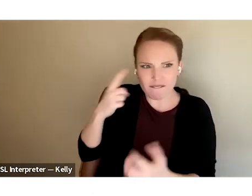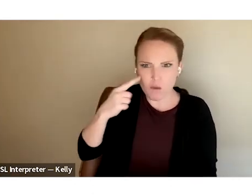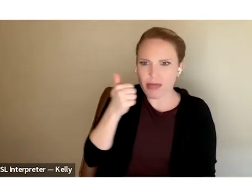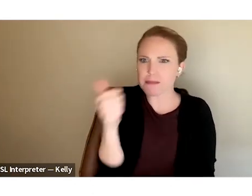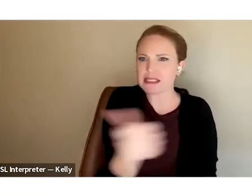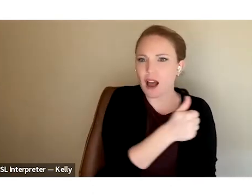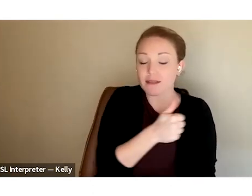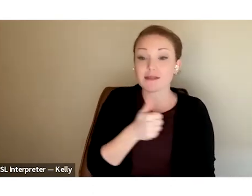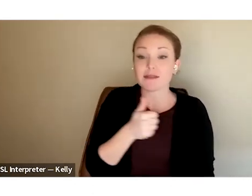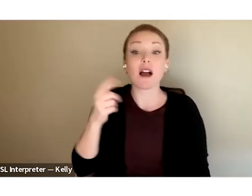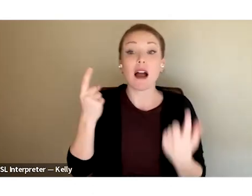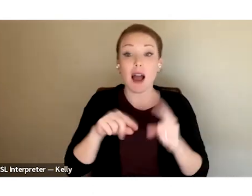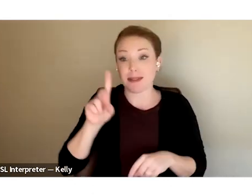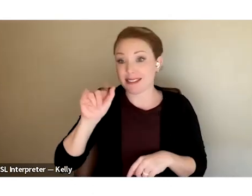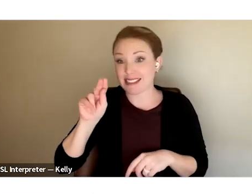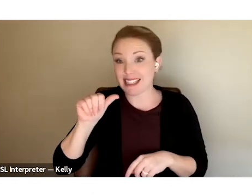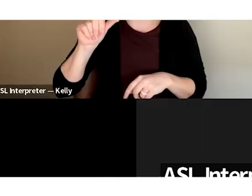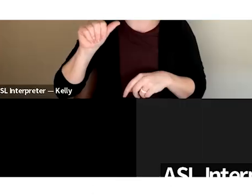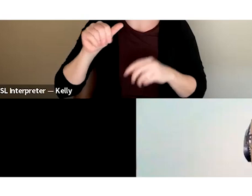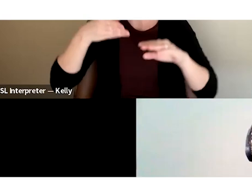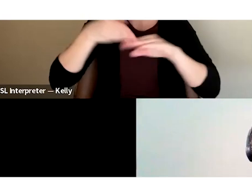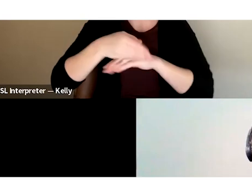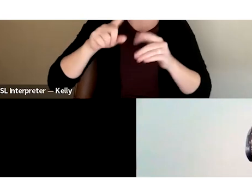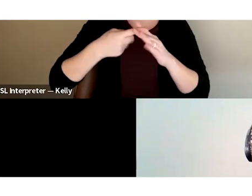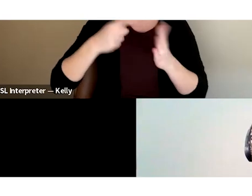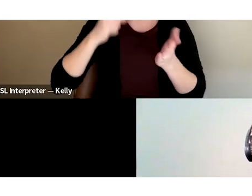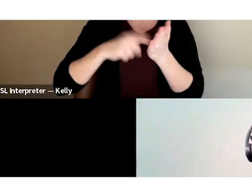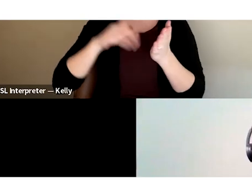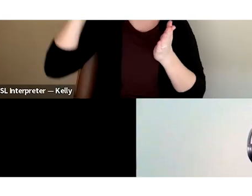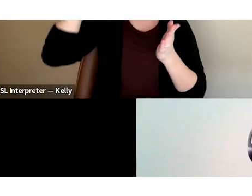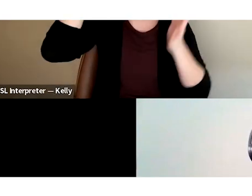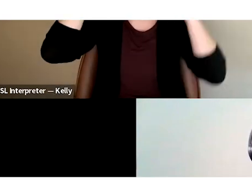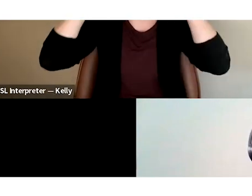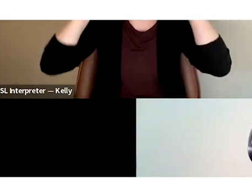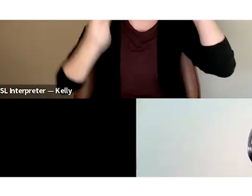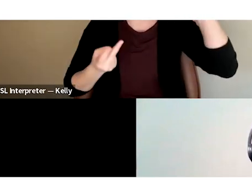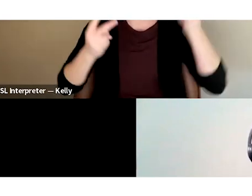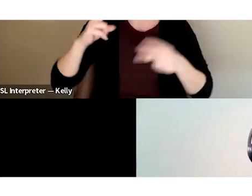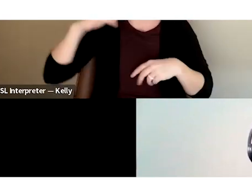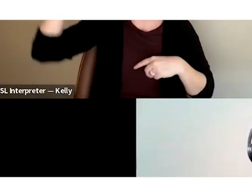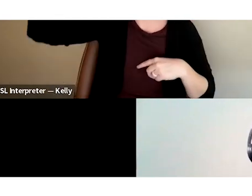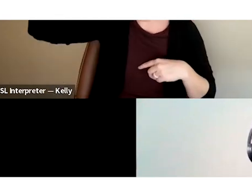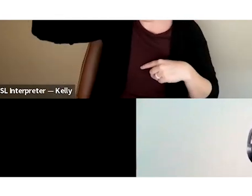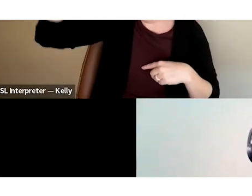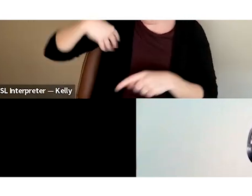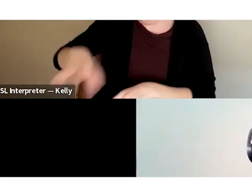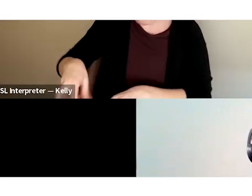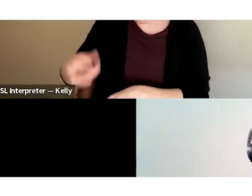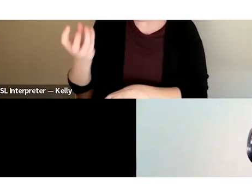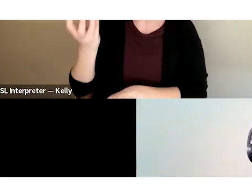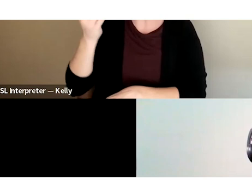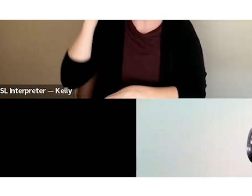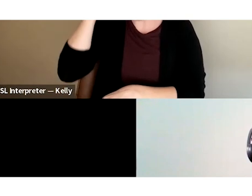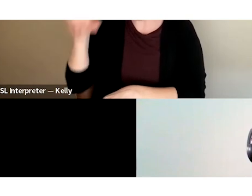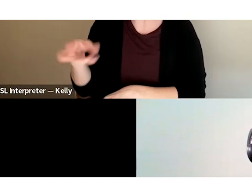starts to notice clumps of hair in the shower, clogged showers. And then what ends up